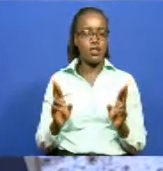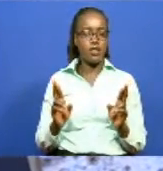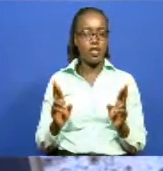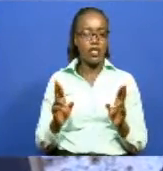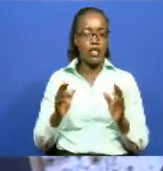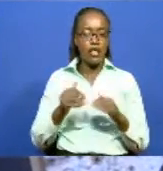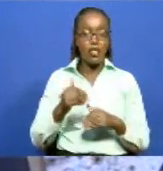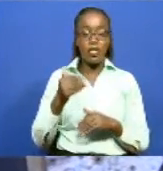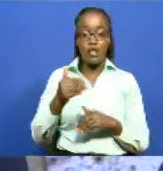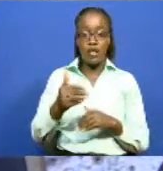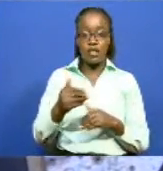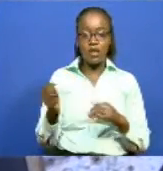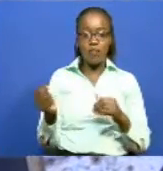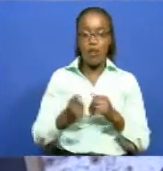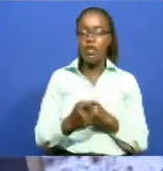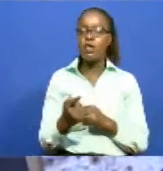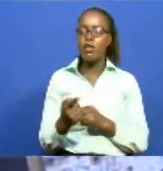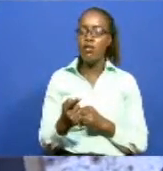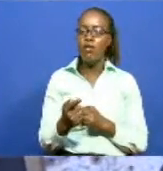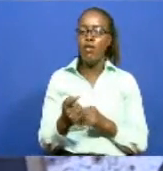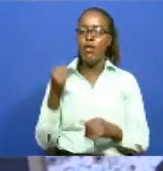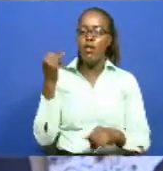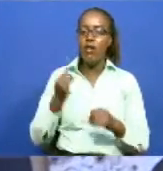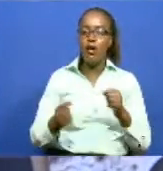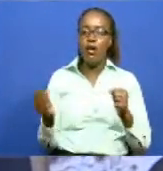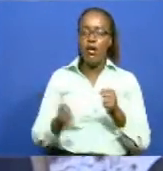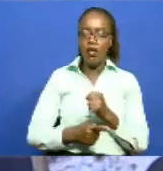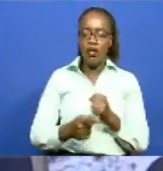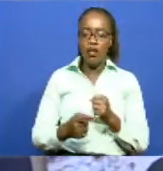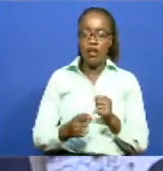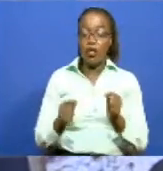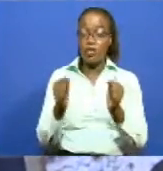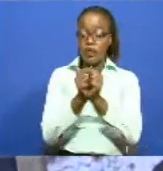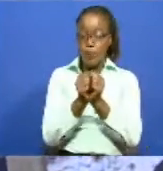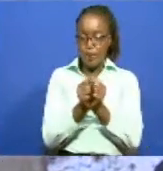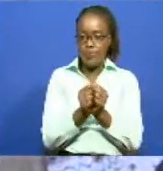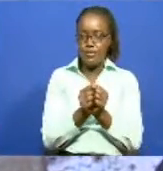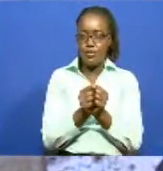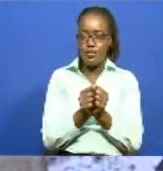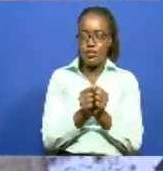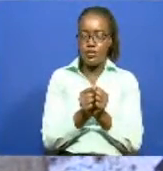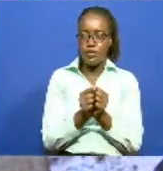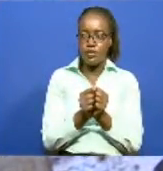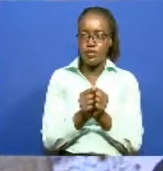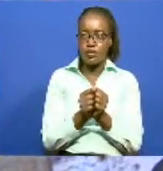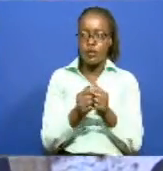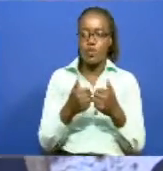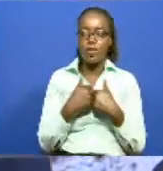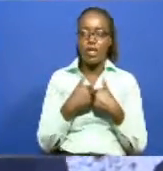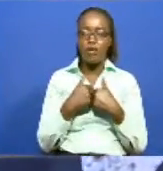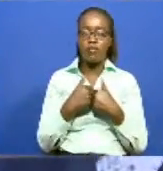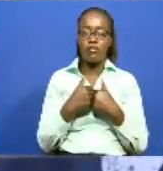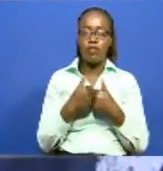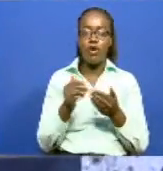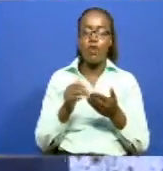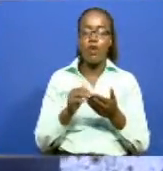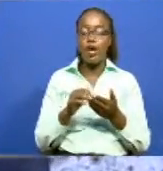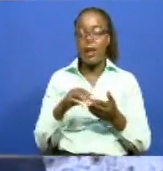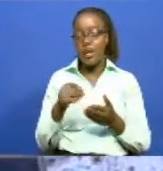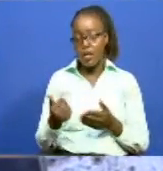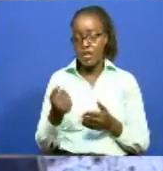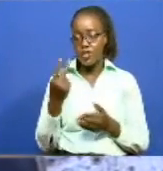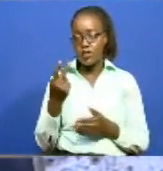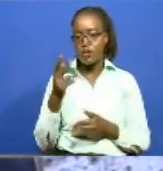next 1 month, by the end of next month, by end of October, we'll be having an additional